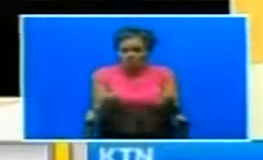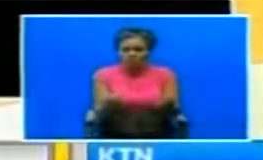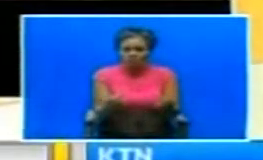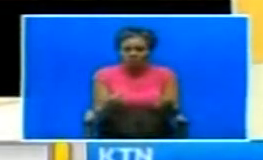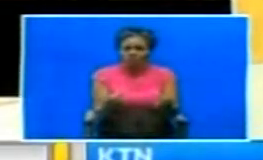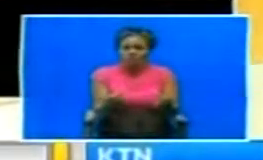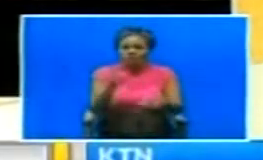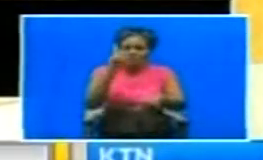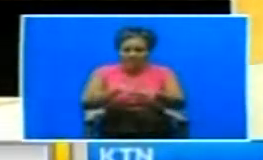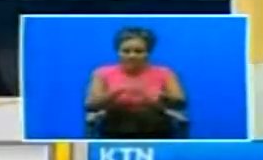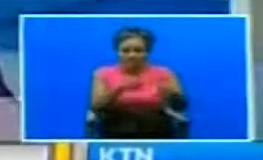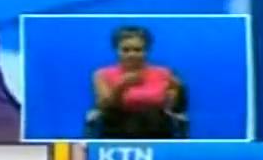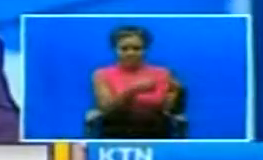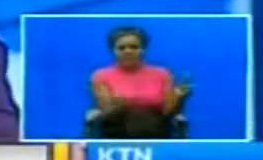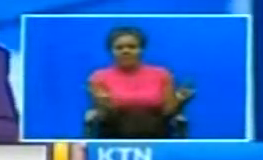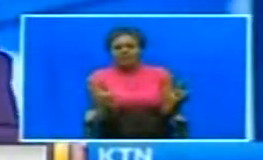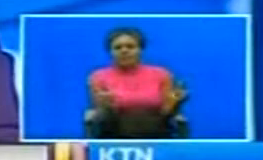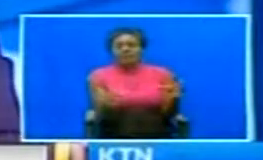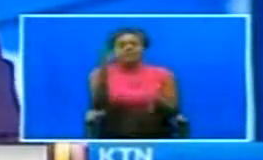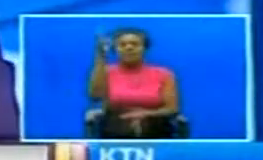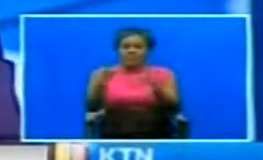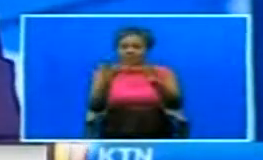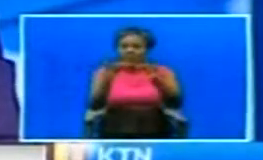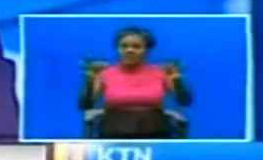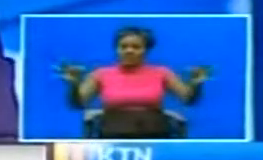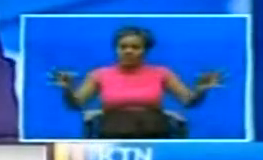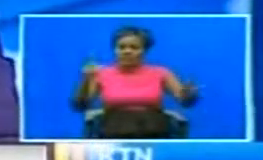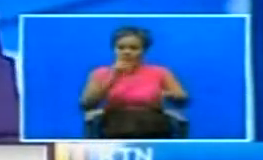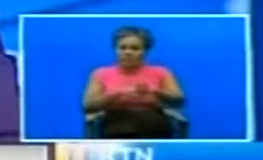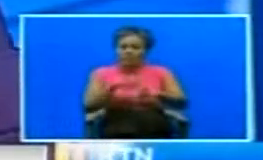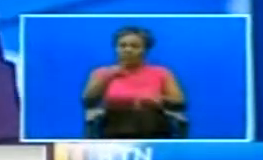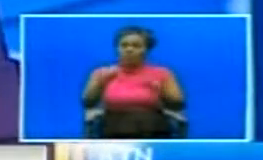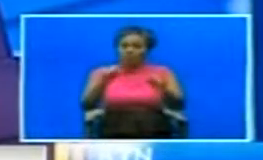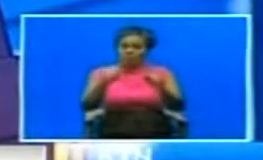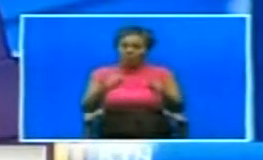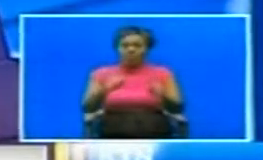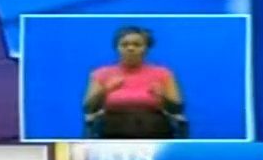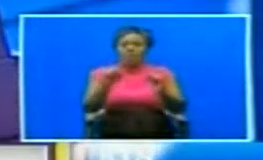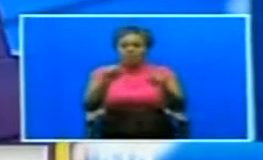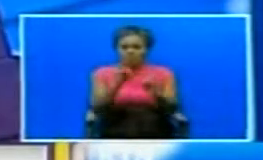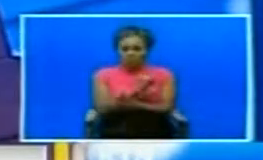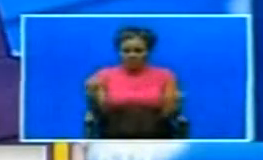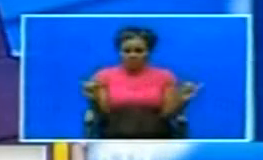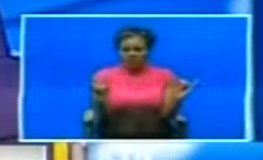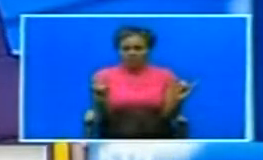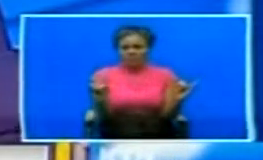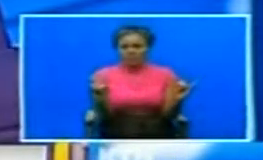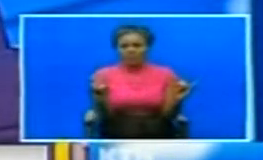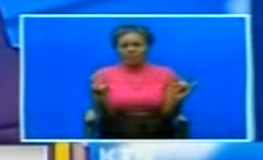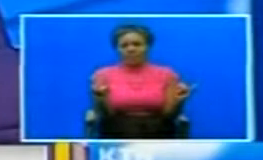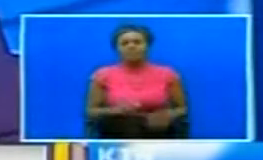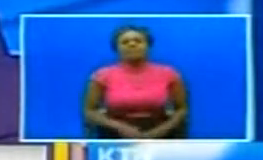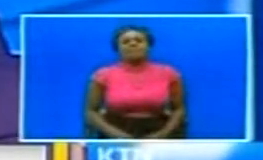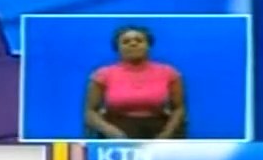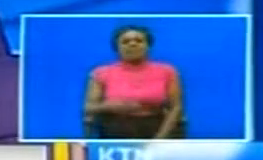source. Okay, so depending on how long someone has been exposed to this, it can actually be mopped up? Precisely. All